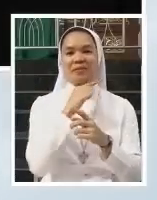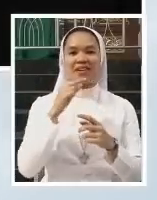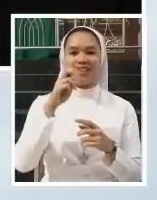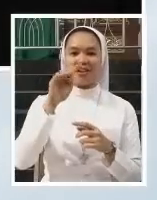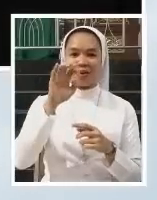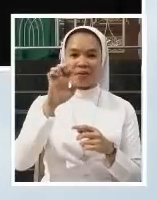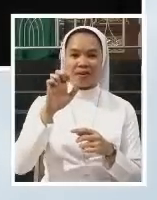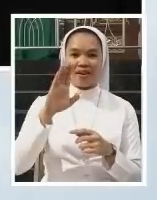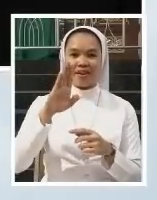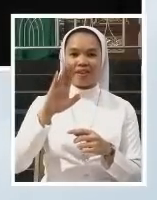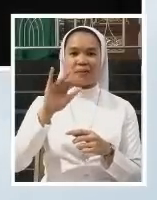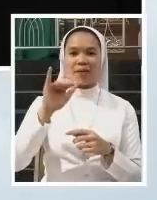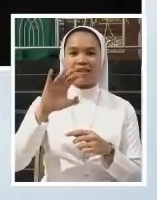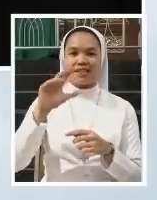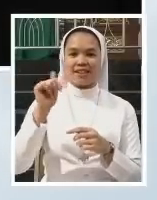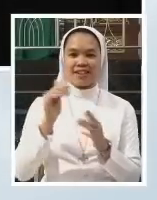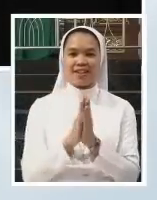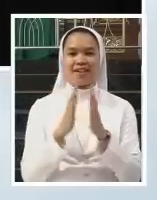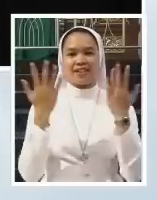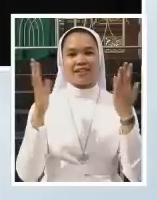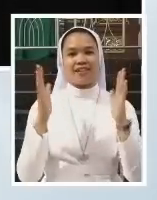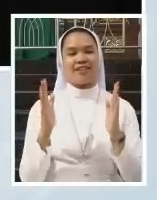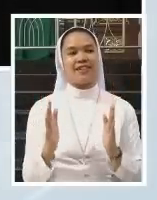Francia, Naga City.